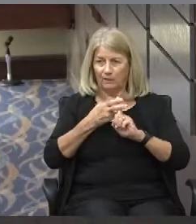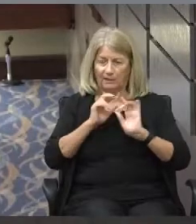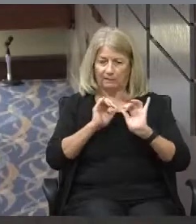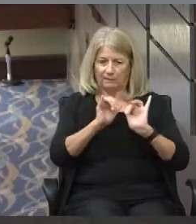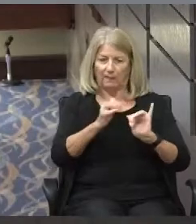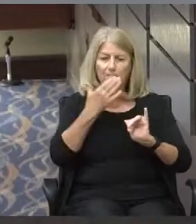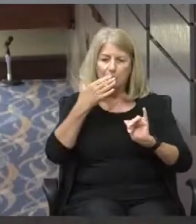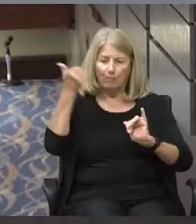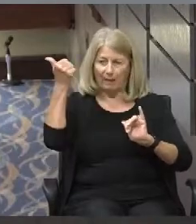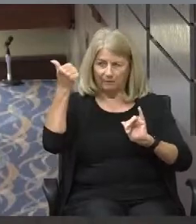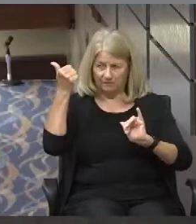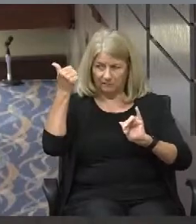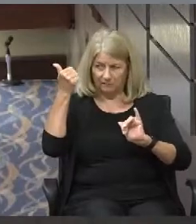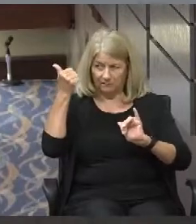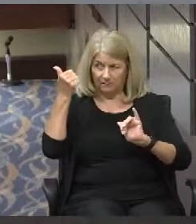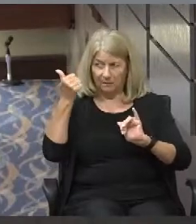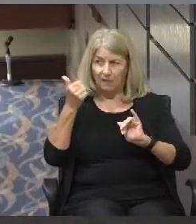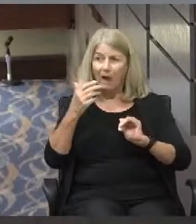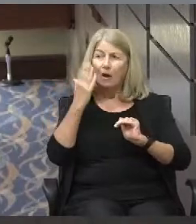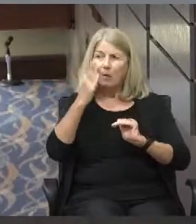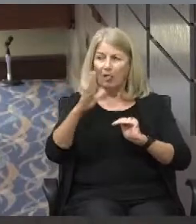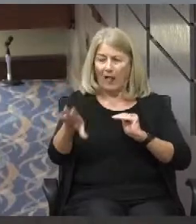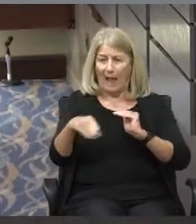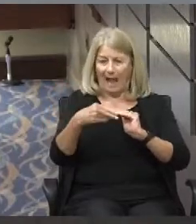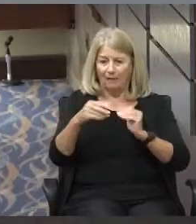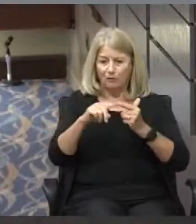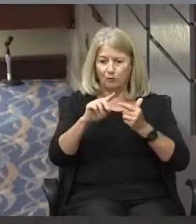best. I'll just add to that